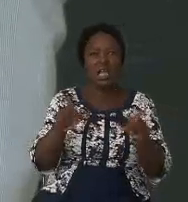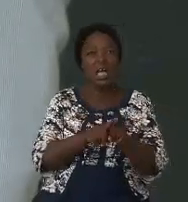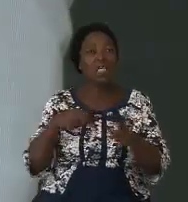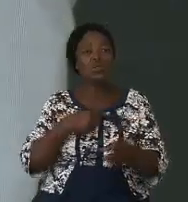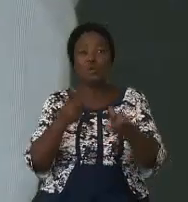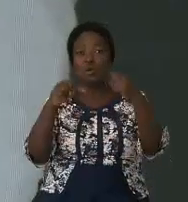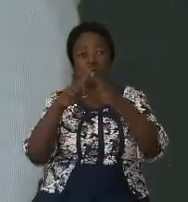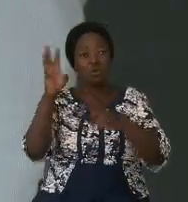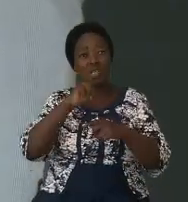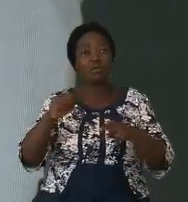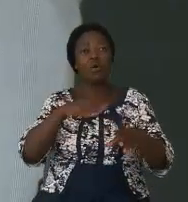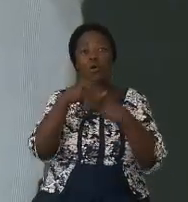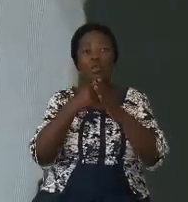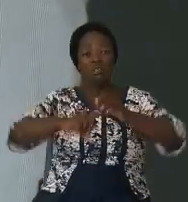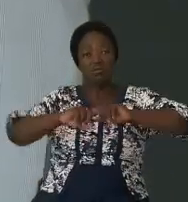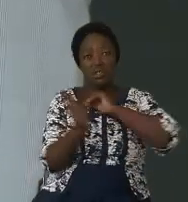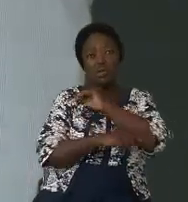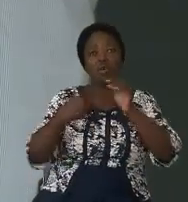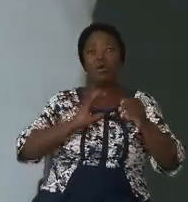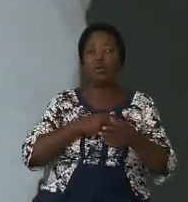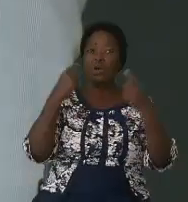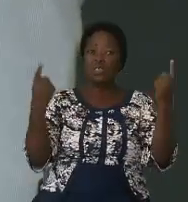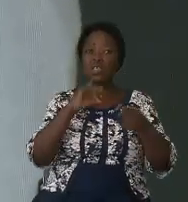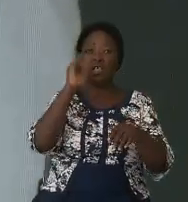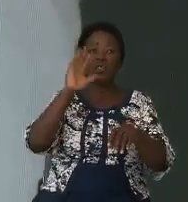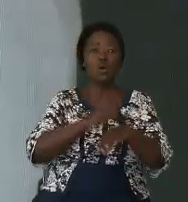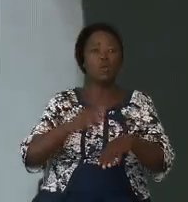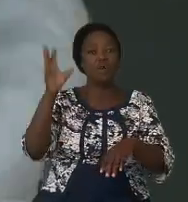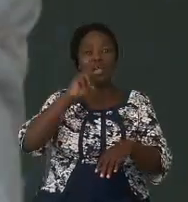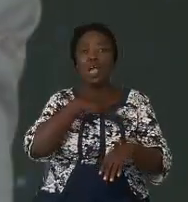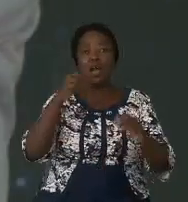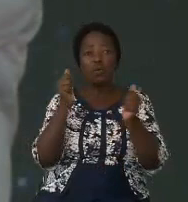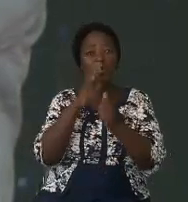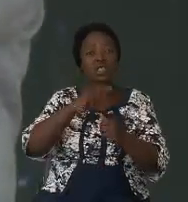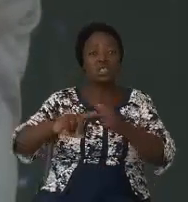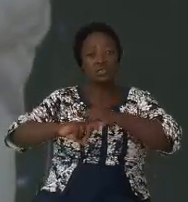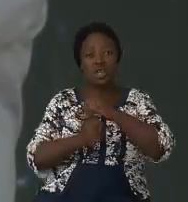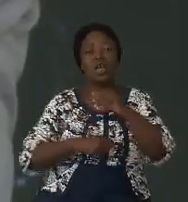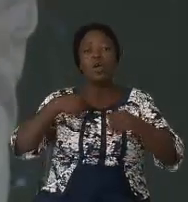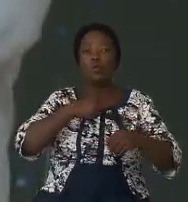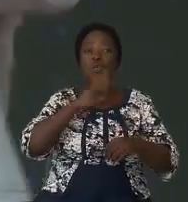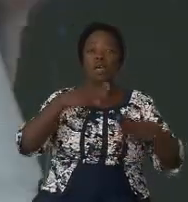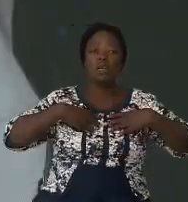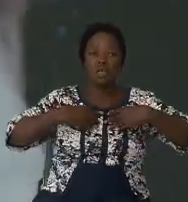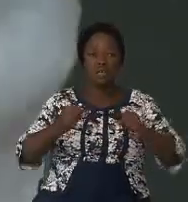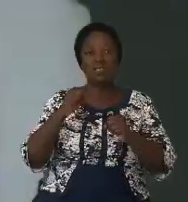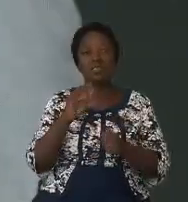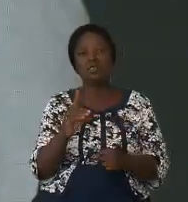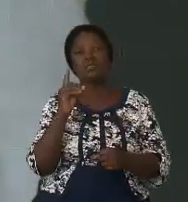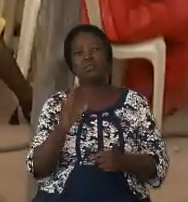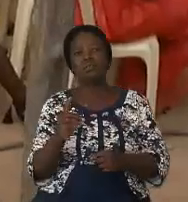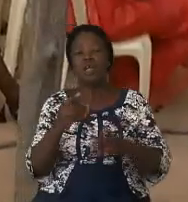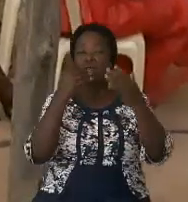we come to him, the chastisement of our peace is upon him. And with his stripes, tell